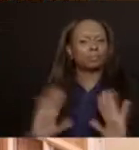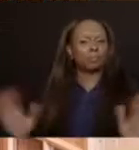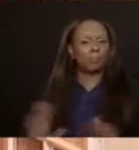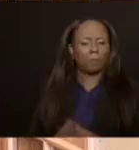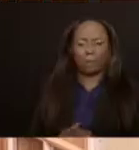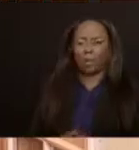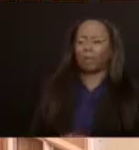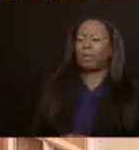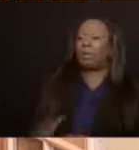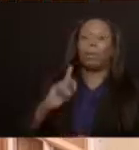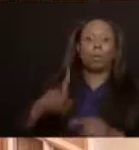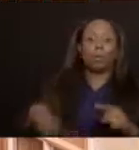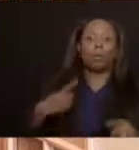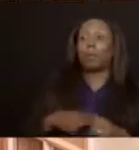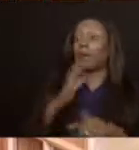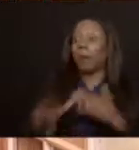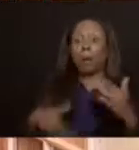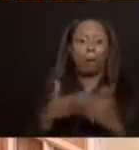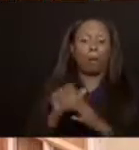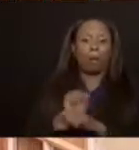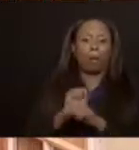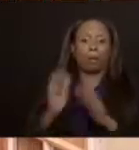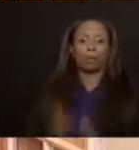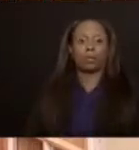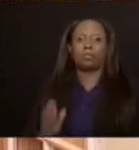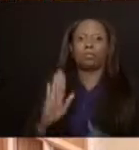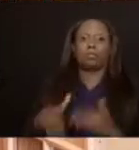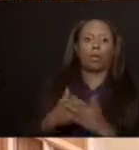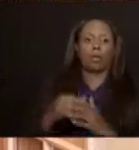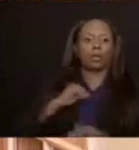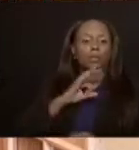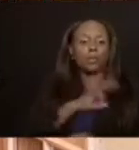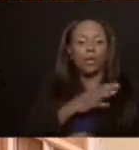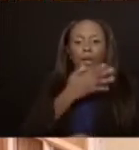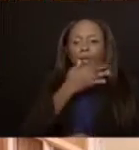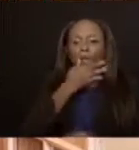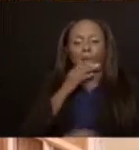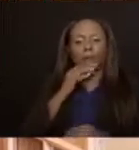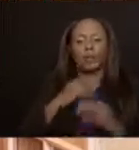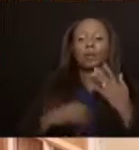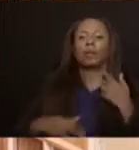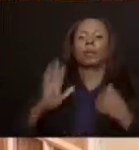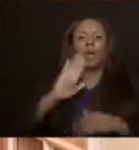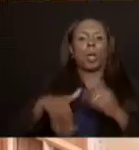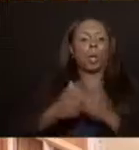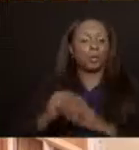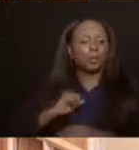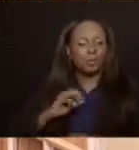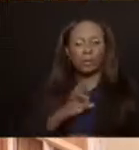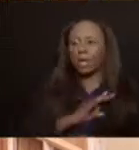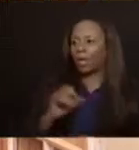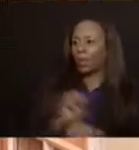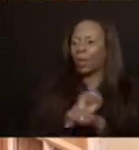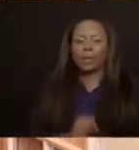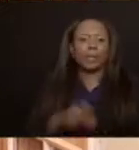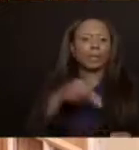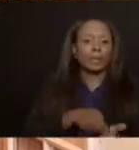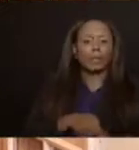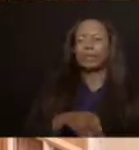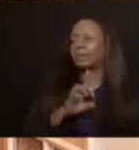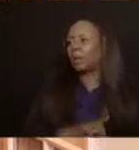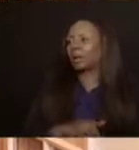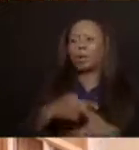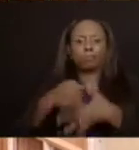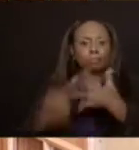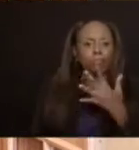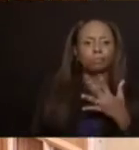by workers we mean all workers in healthcare institutions, but we accept that certain departments are not